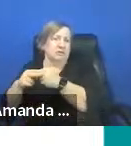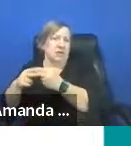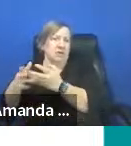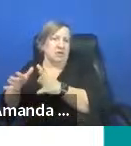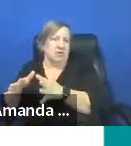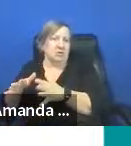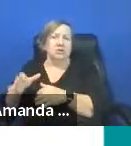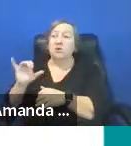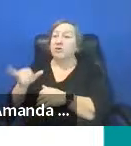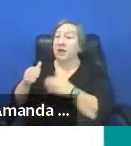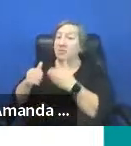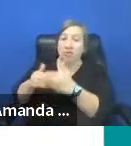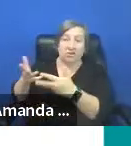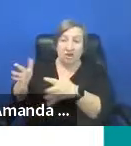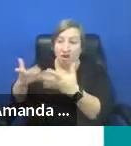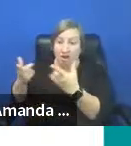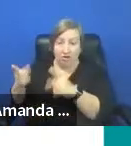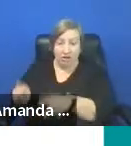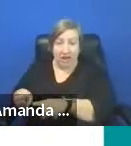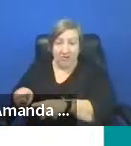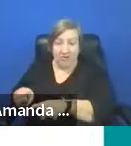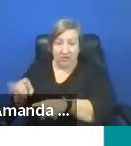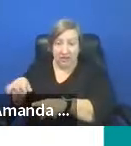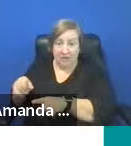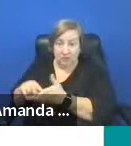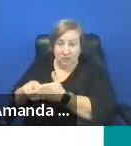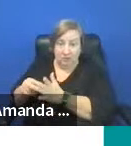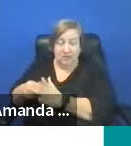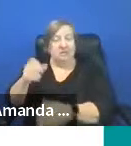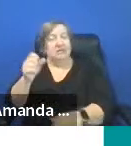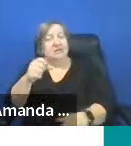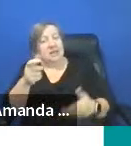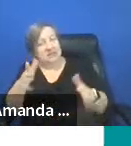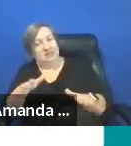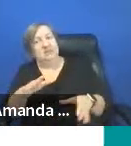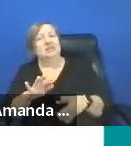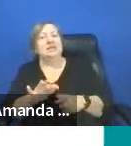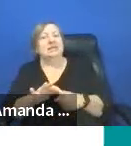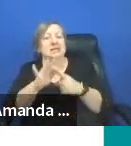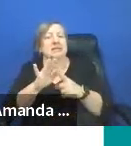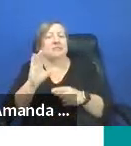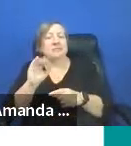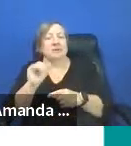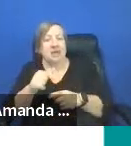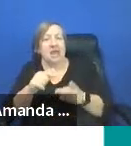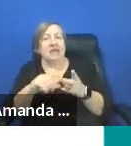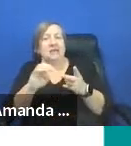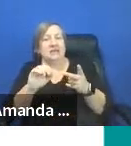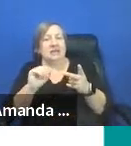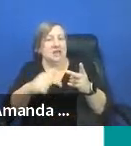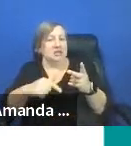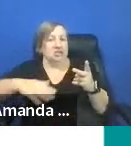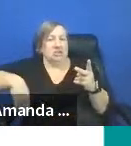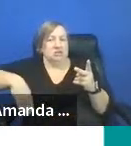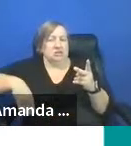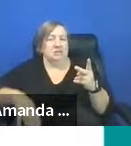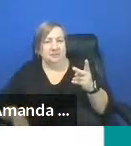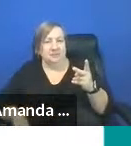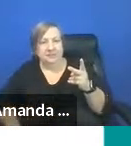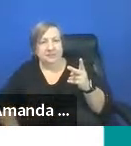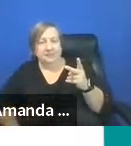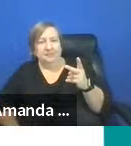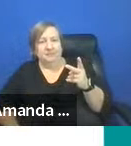So that process has already happened, is what you're saying to me? Yes, except for the CAG and EAG applicant